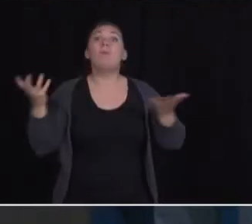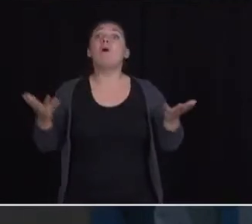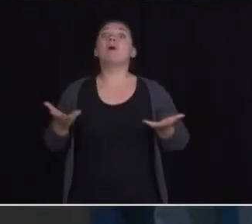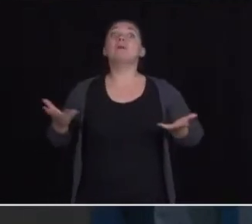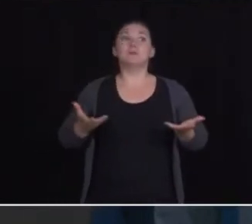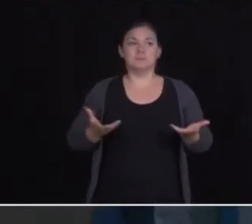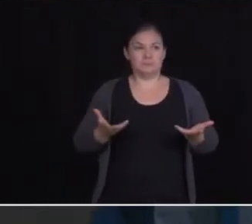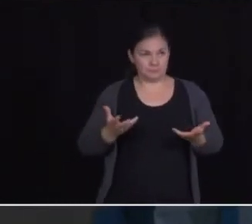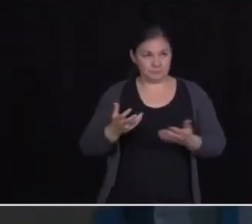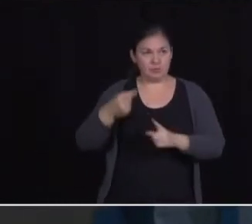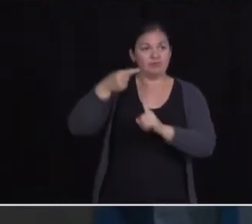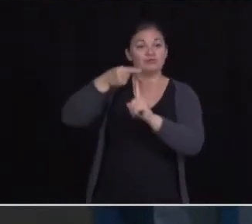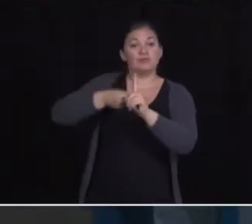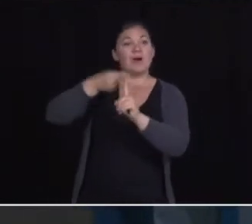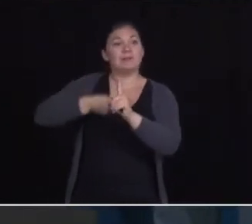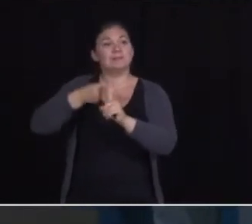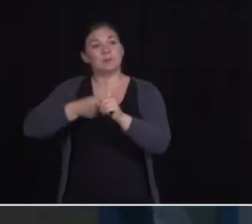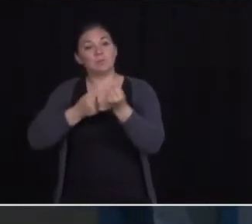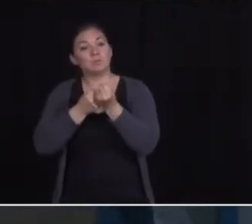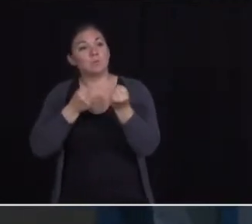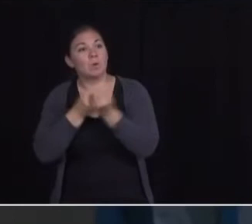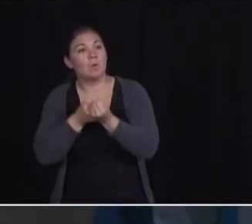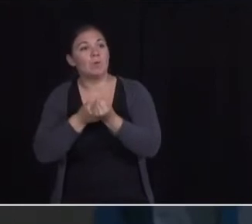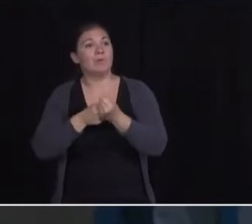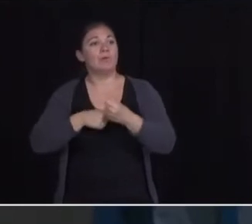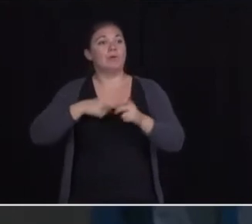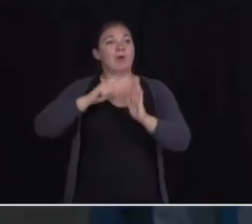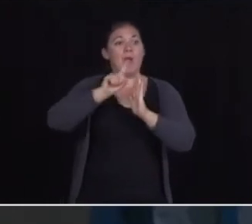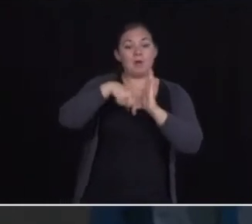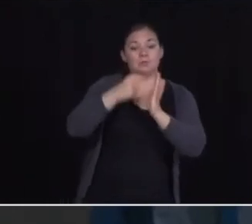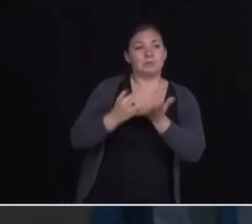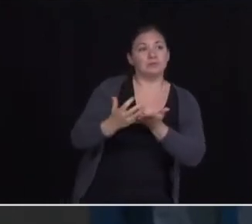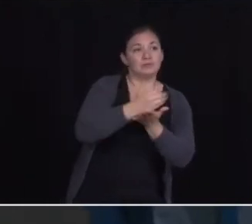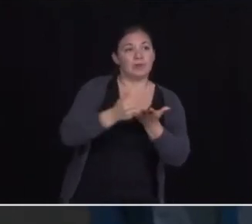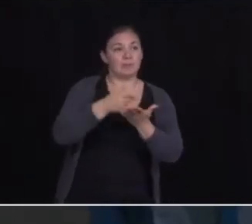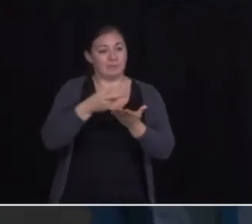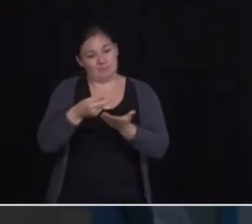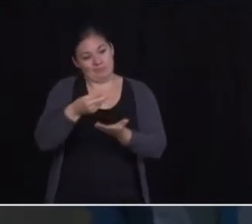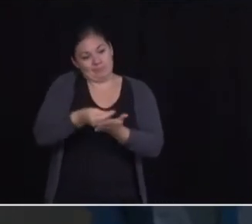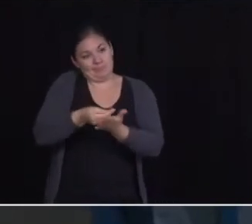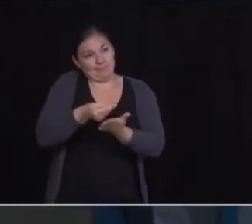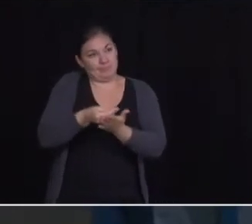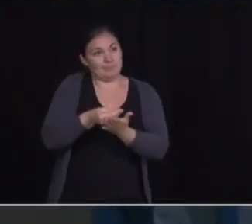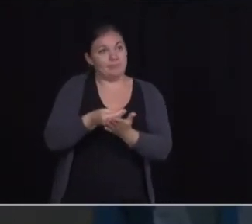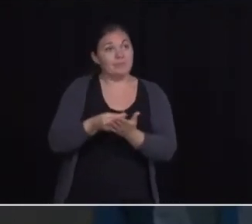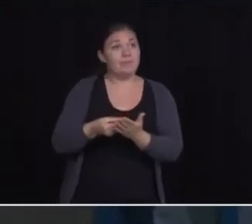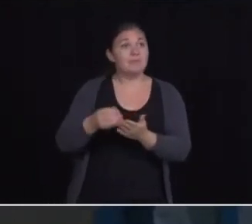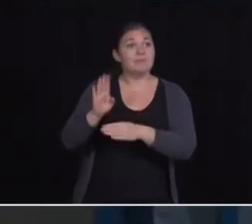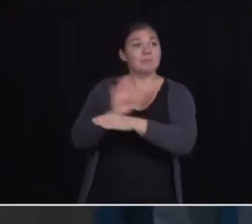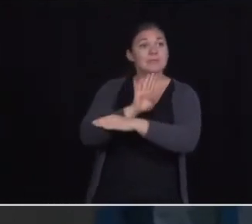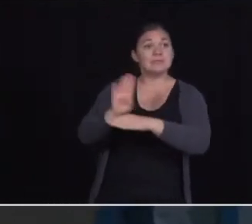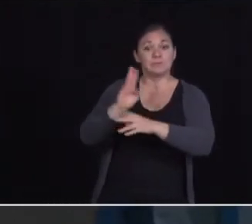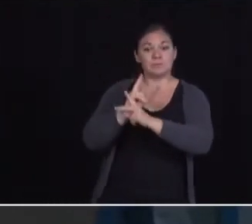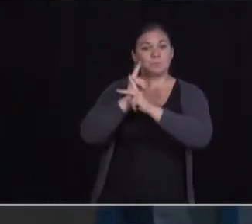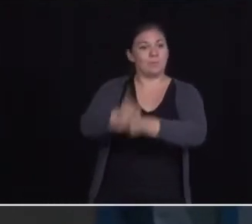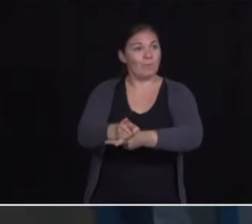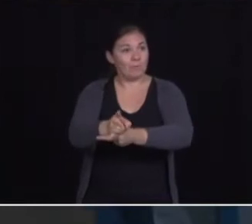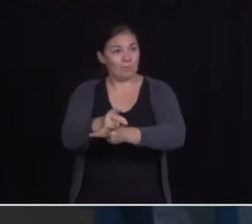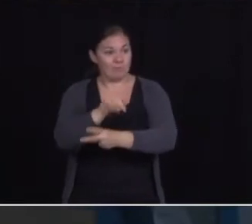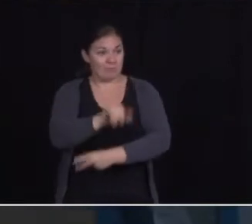subsidy, and business loans. And for our part, we're ready to do whatever it takes. We won't